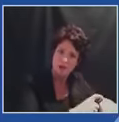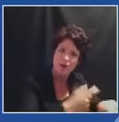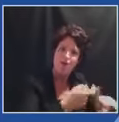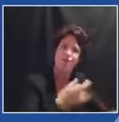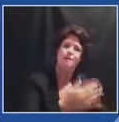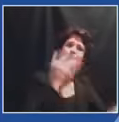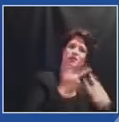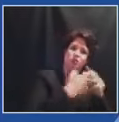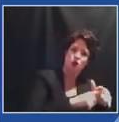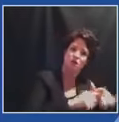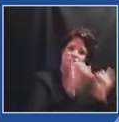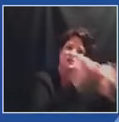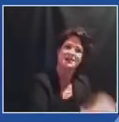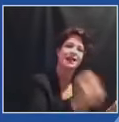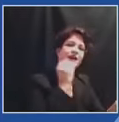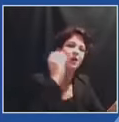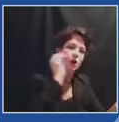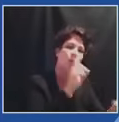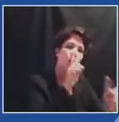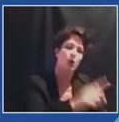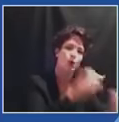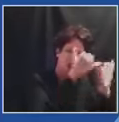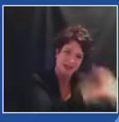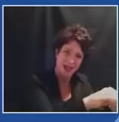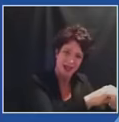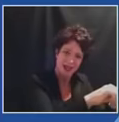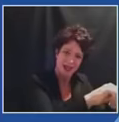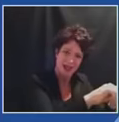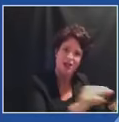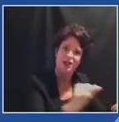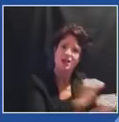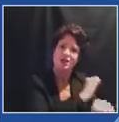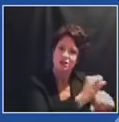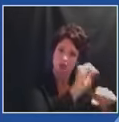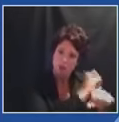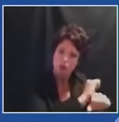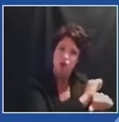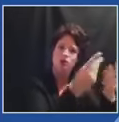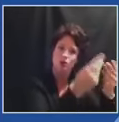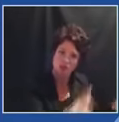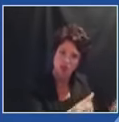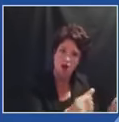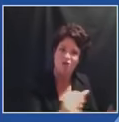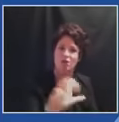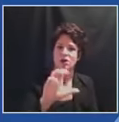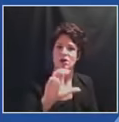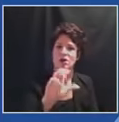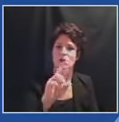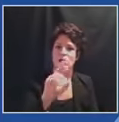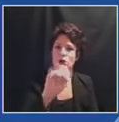for stay-at-home orders. They got to work solving the root causes of this crisis, the coronavirus.